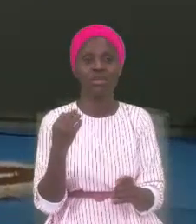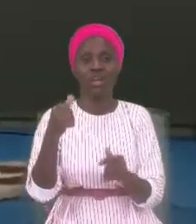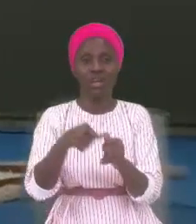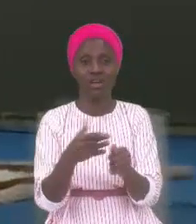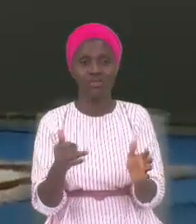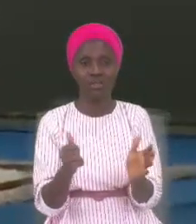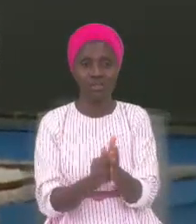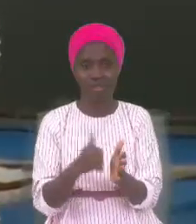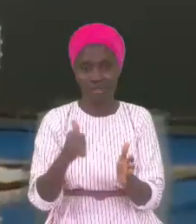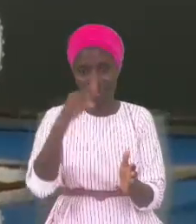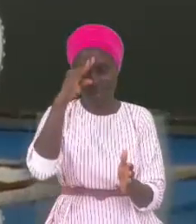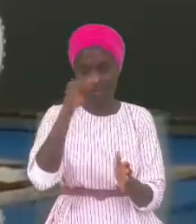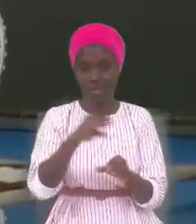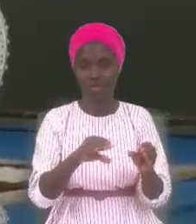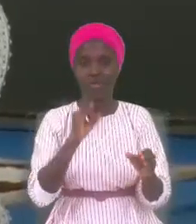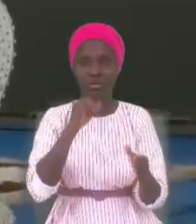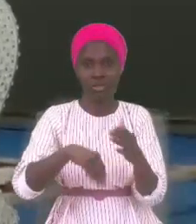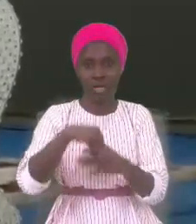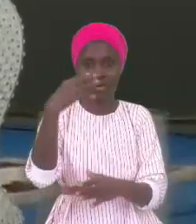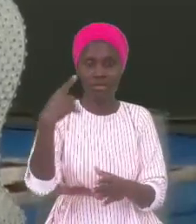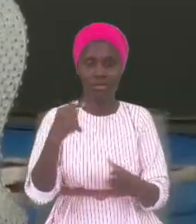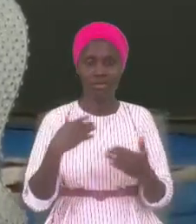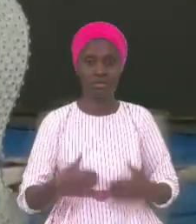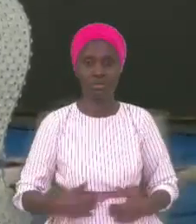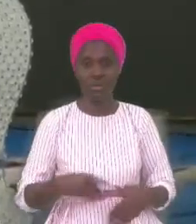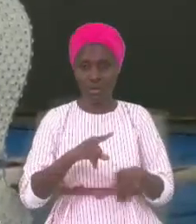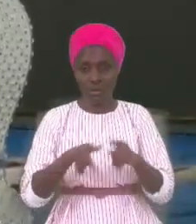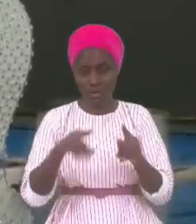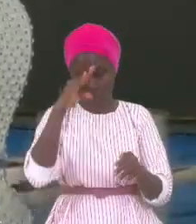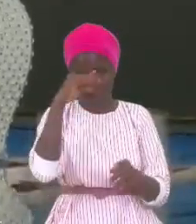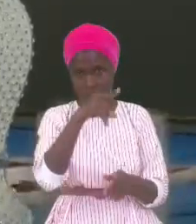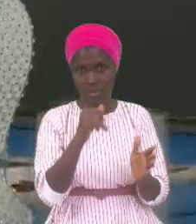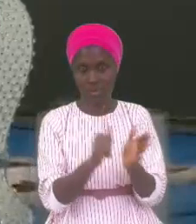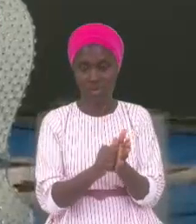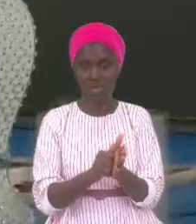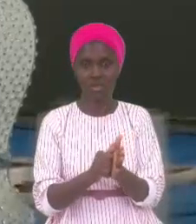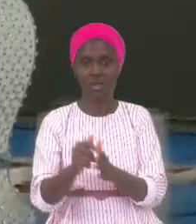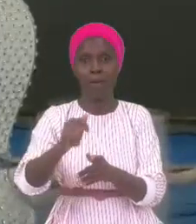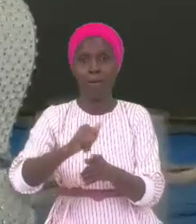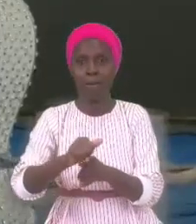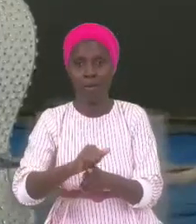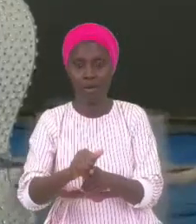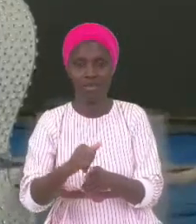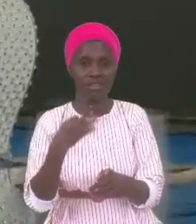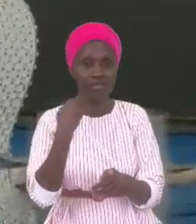committed fornication sinneth against his own body.